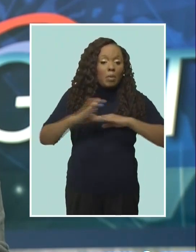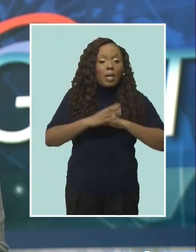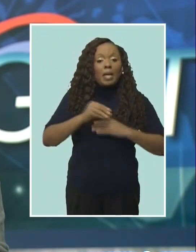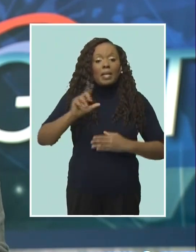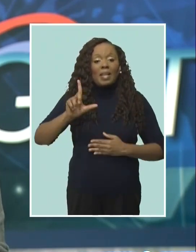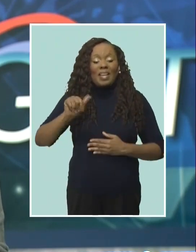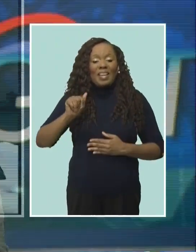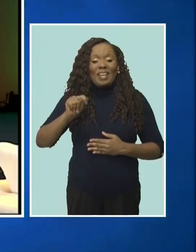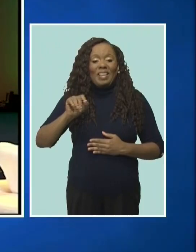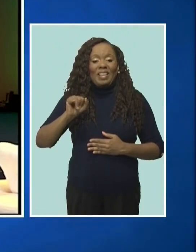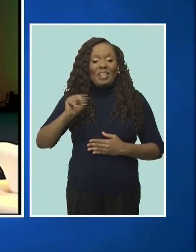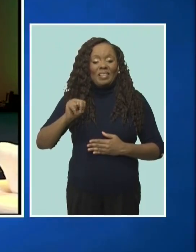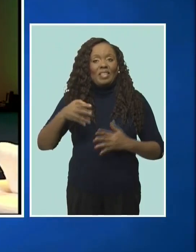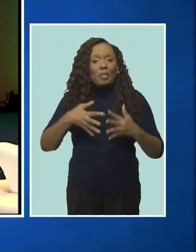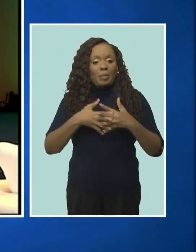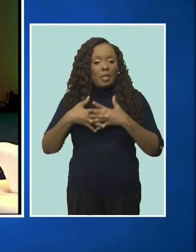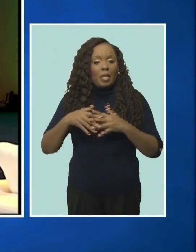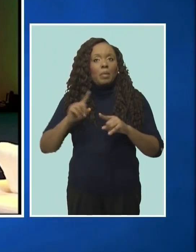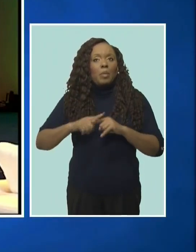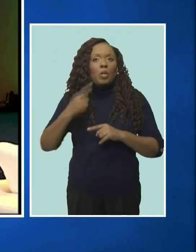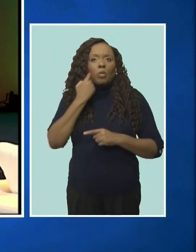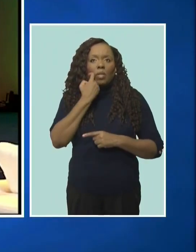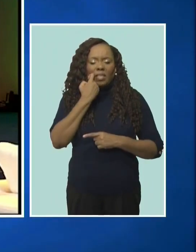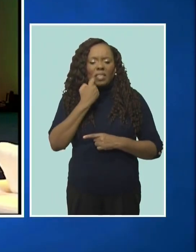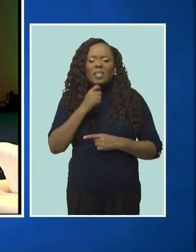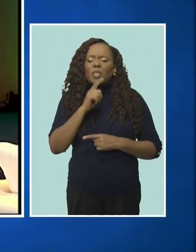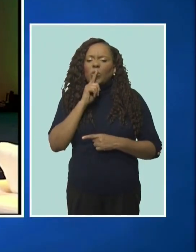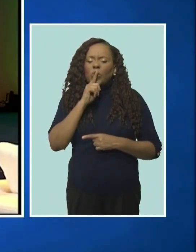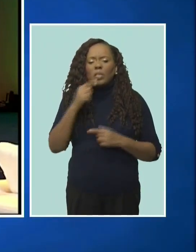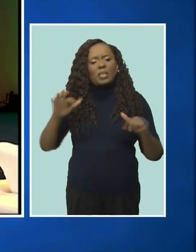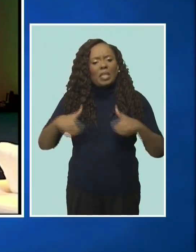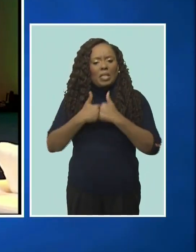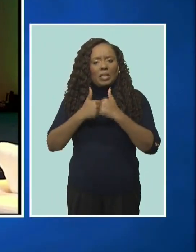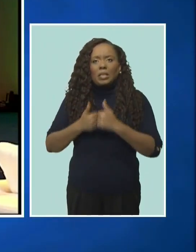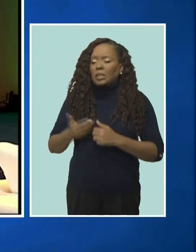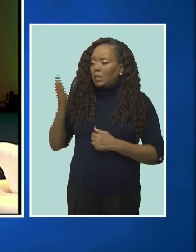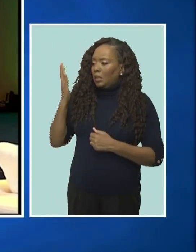states. You know better than I do that there are challenges.